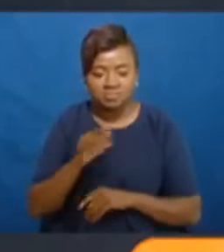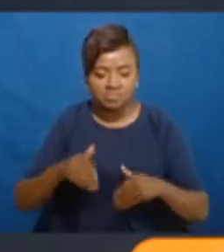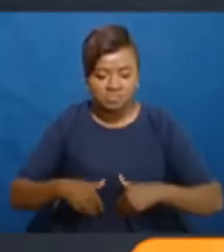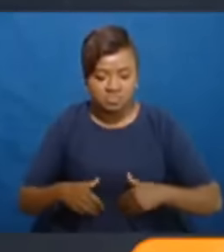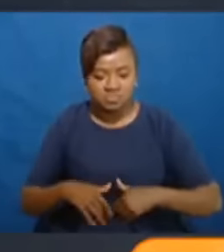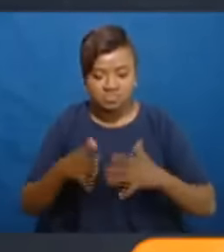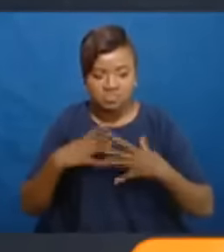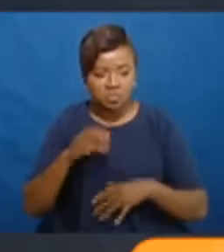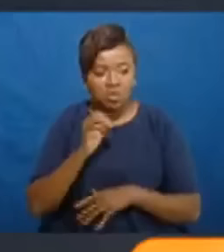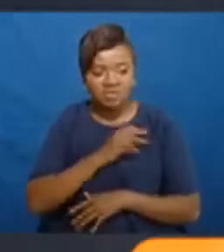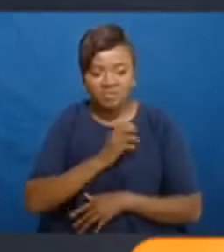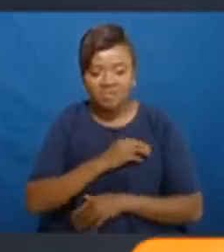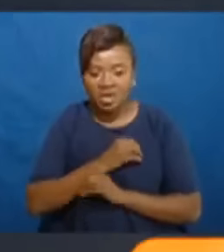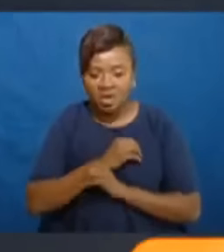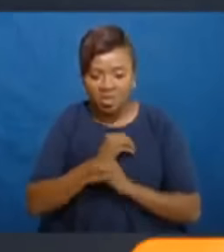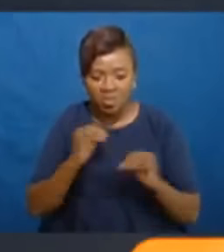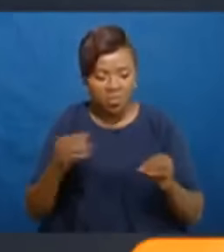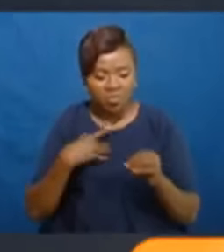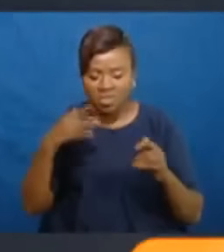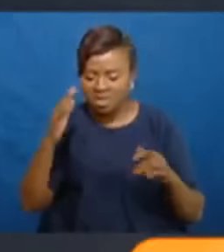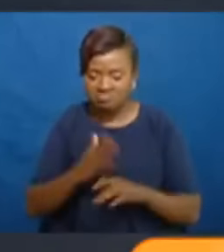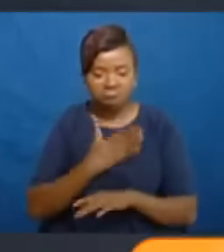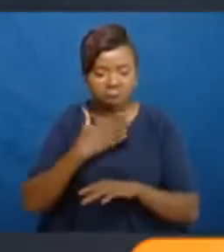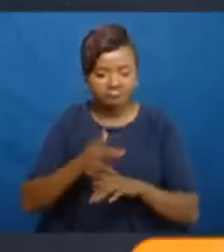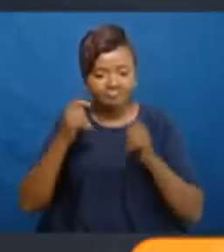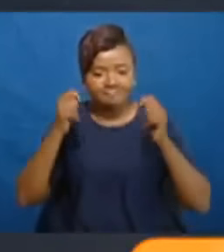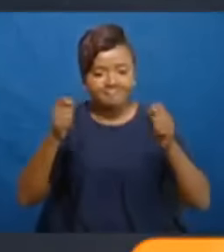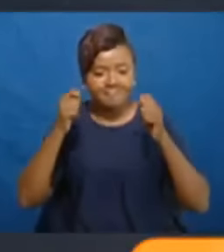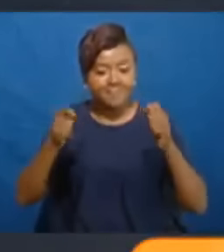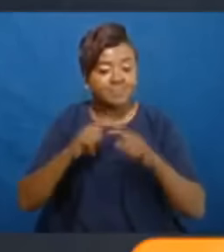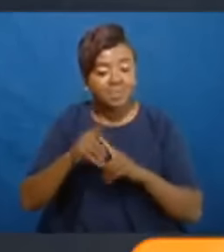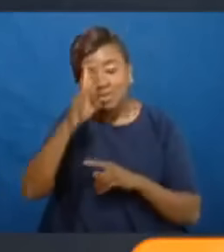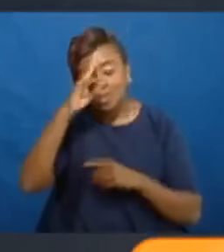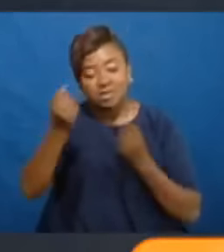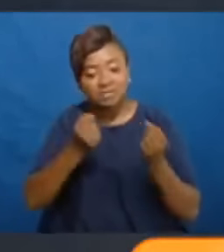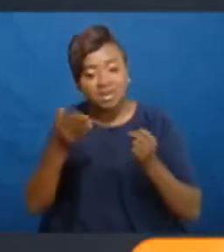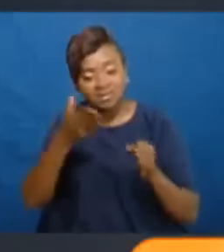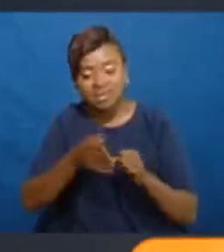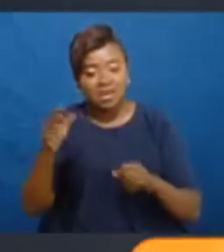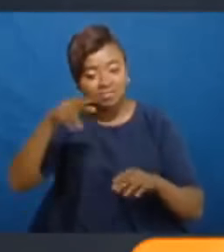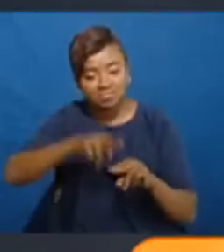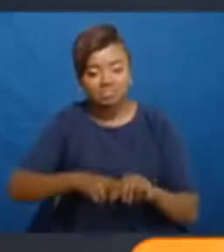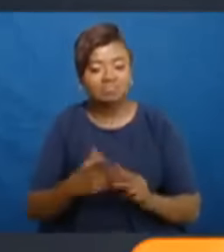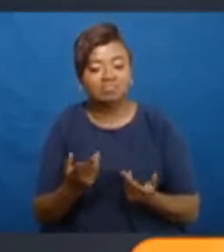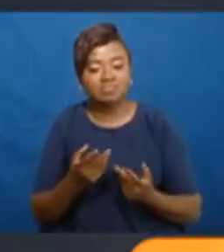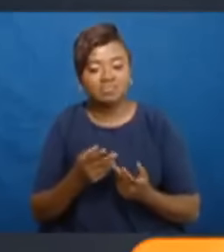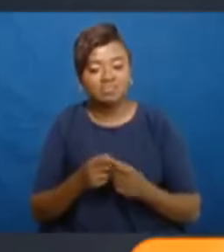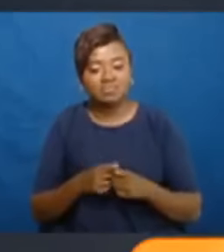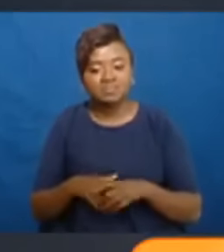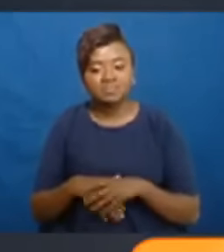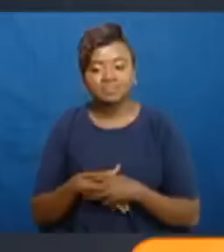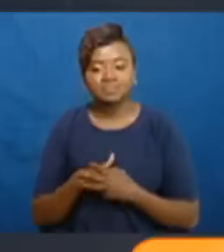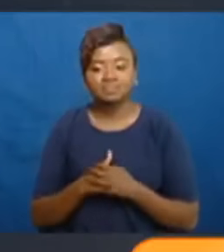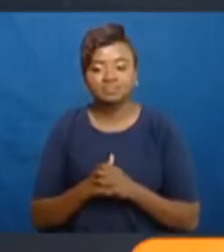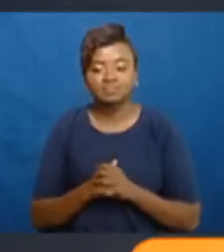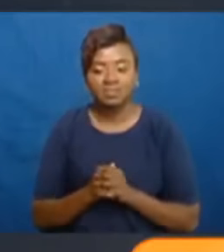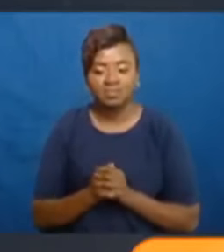sing and chant in defiance at the back of police trucks and behind the grills of police